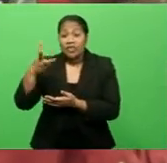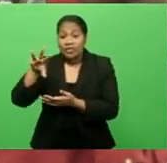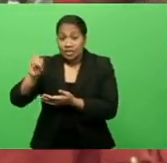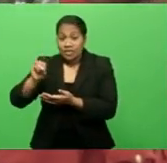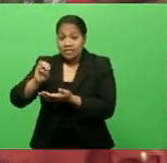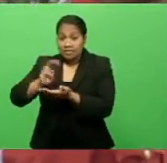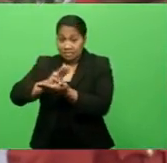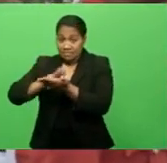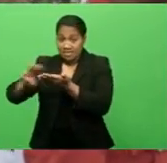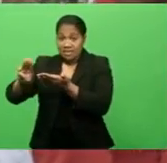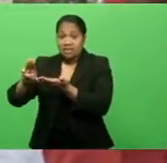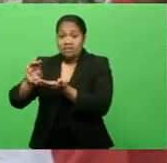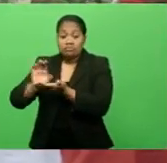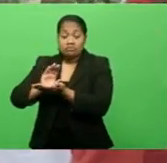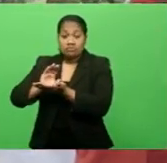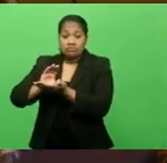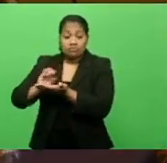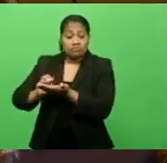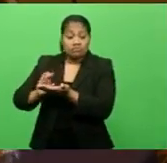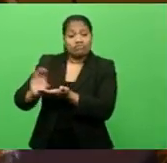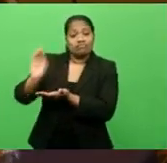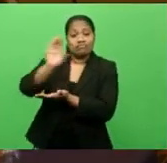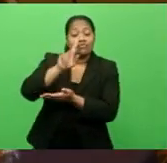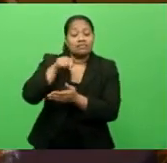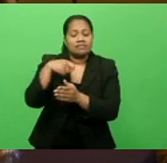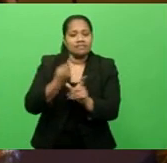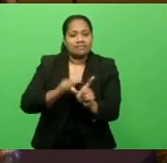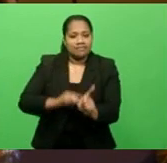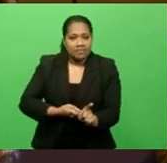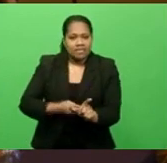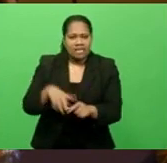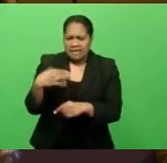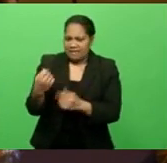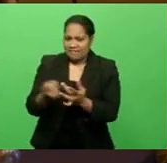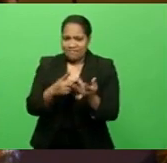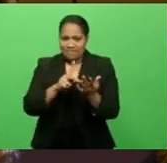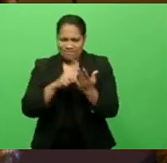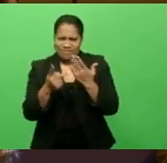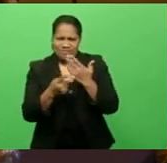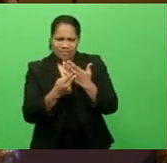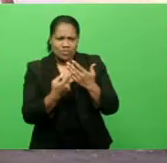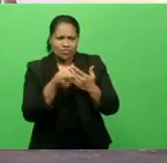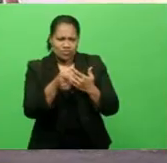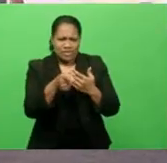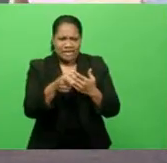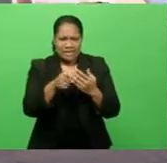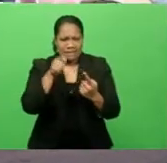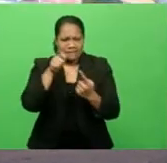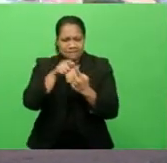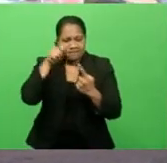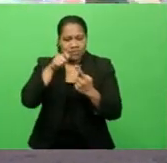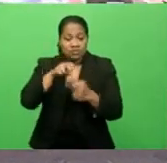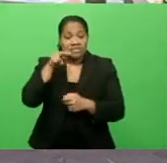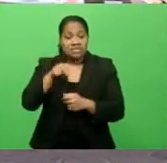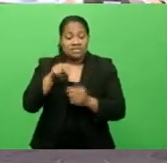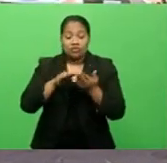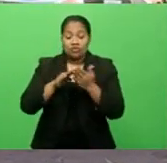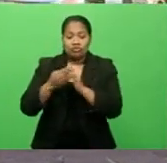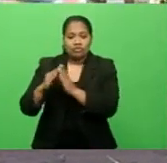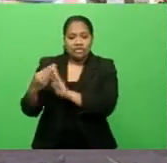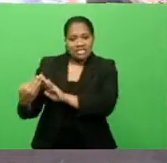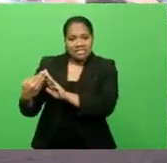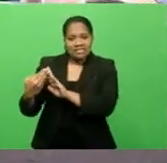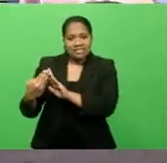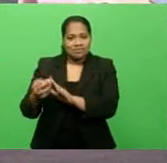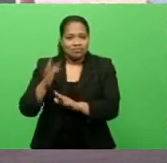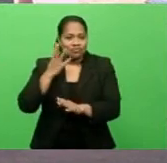Ambassador Sujiro Sim says they have other projects which are specific to the needs of some communities during the pandemic. I